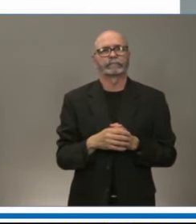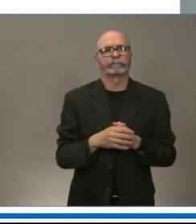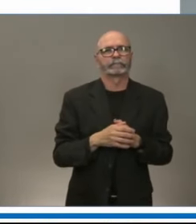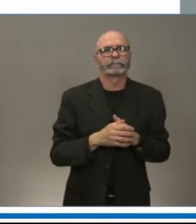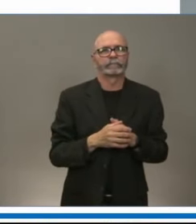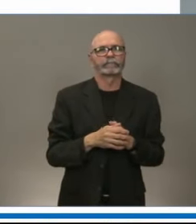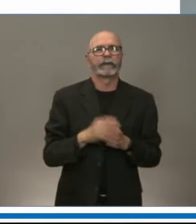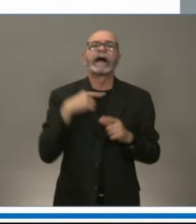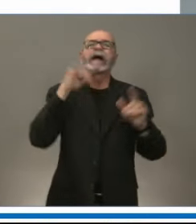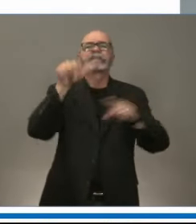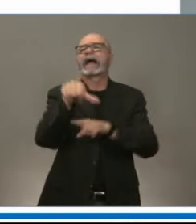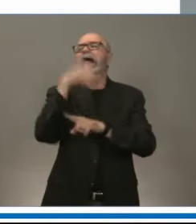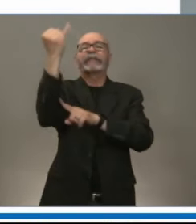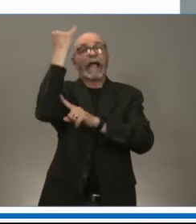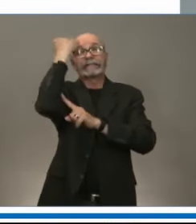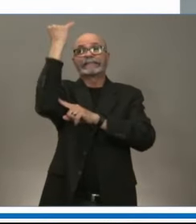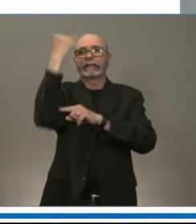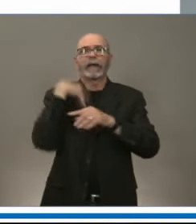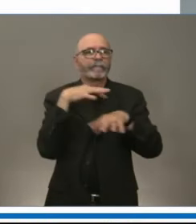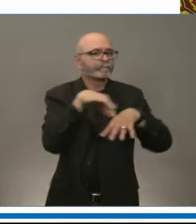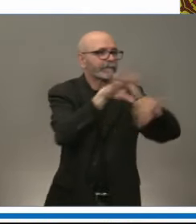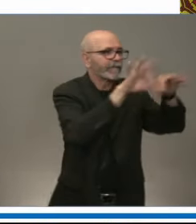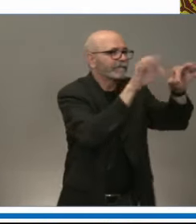to make sure we continue to have that.